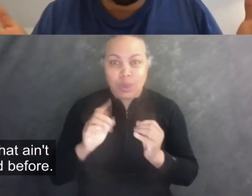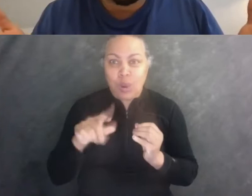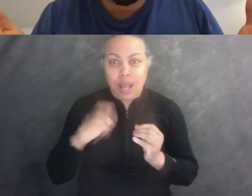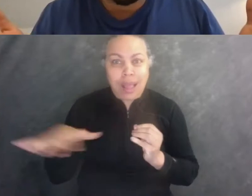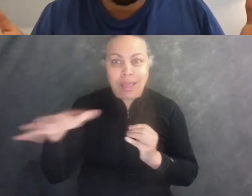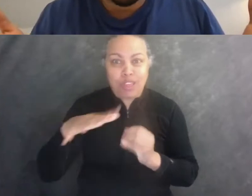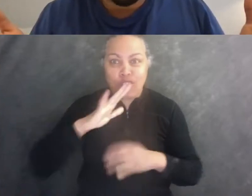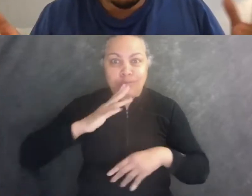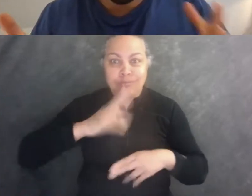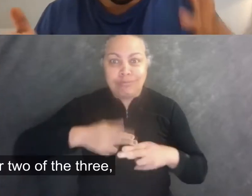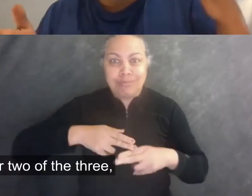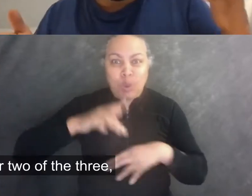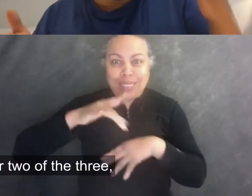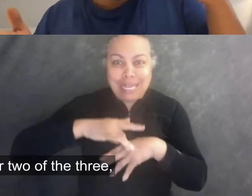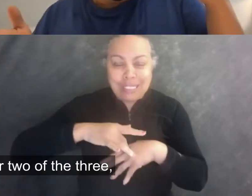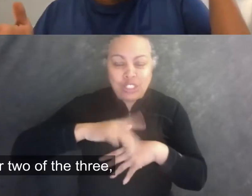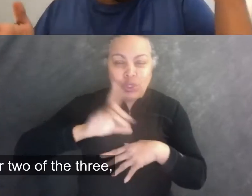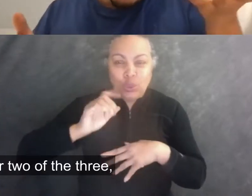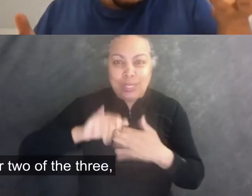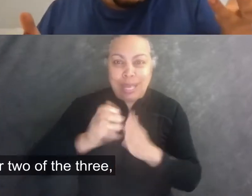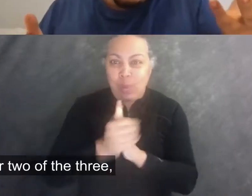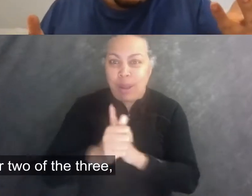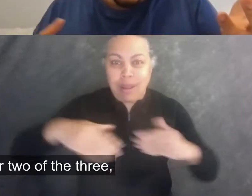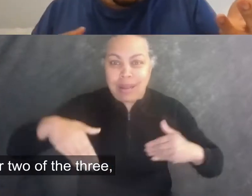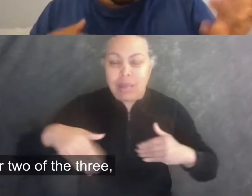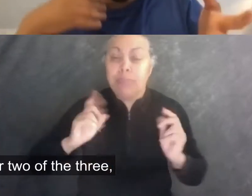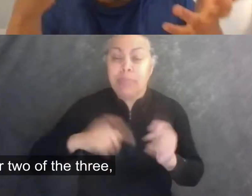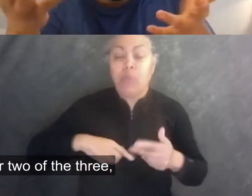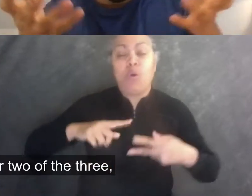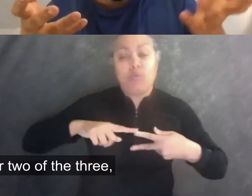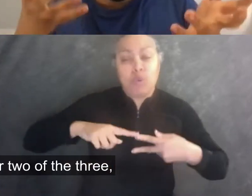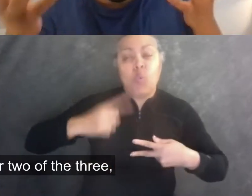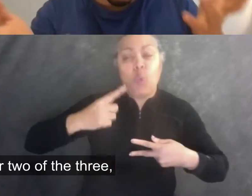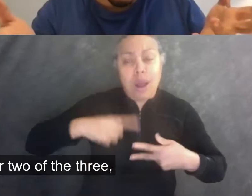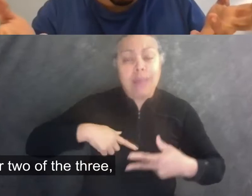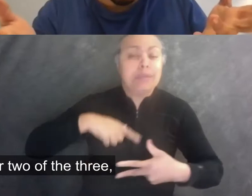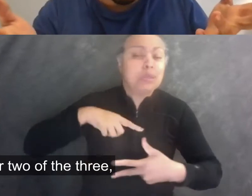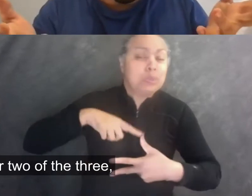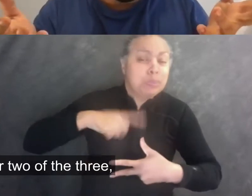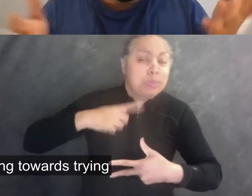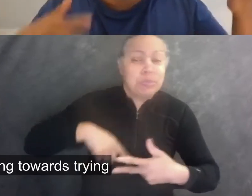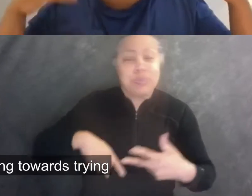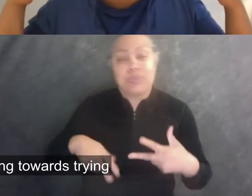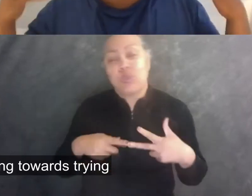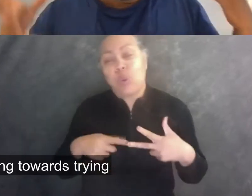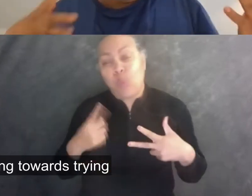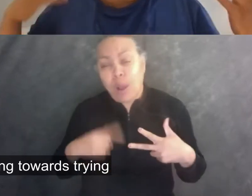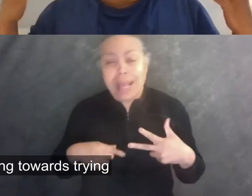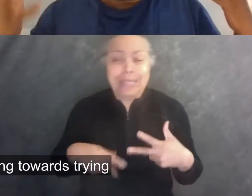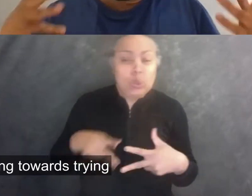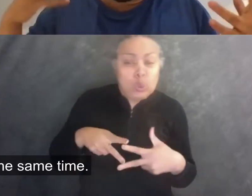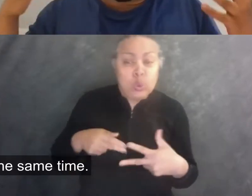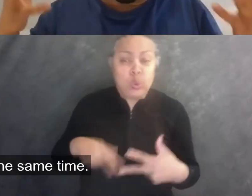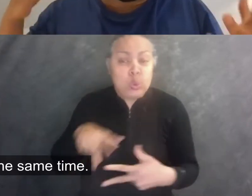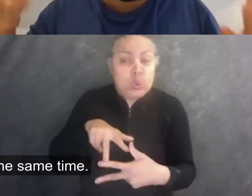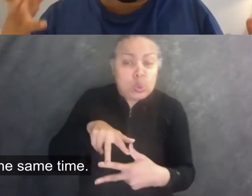before. Mm-hmm. People have done one or two of the three, but no one's been working towards